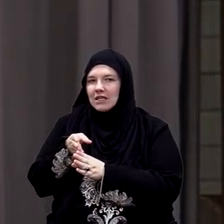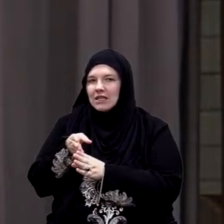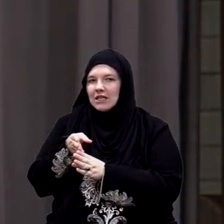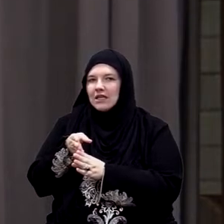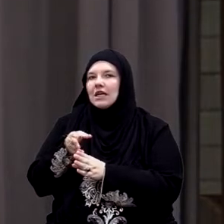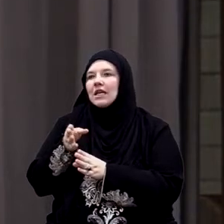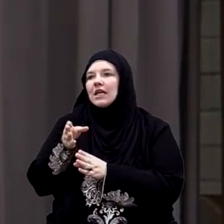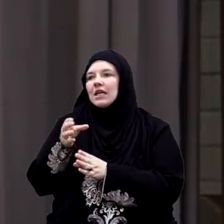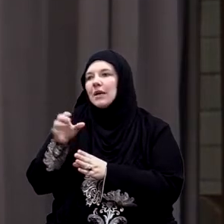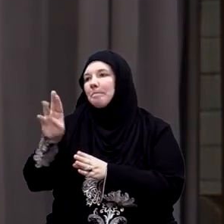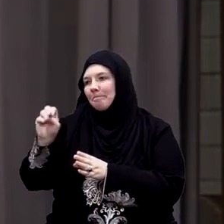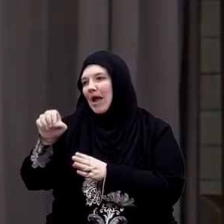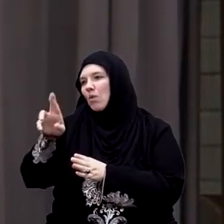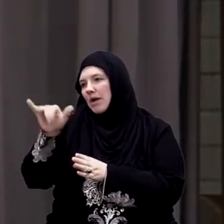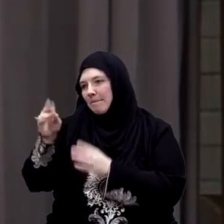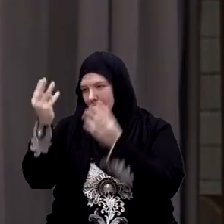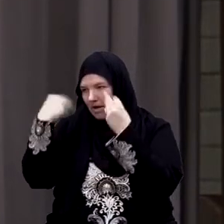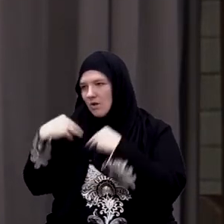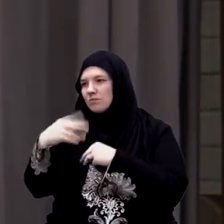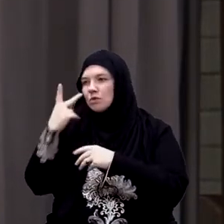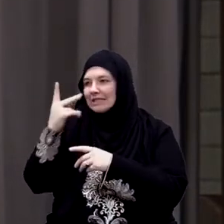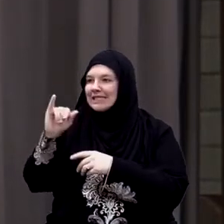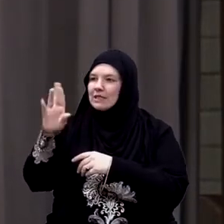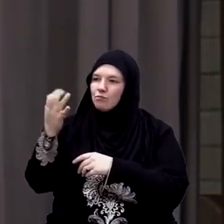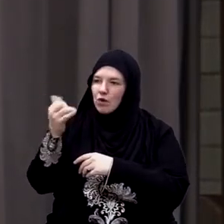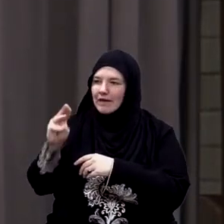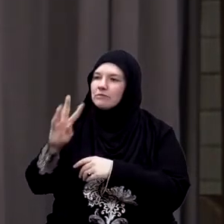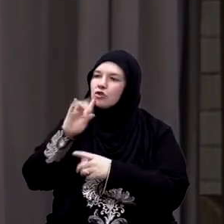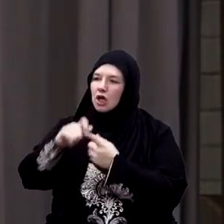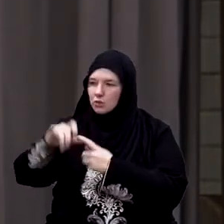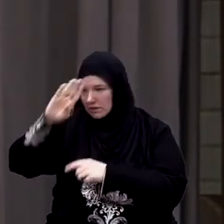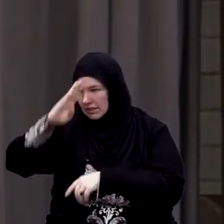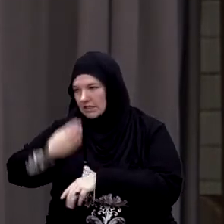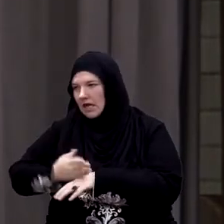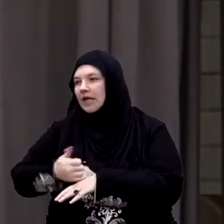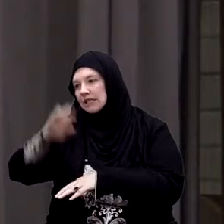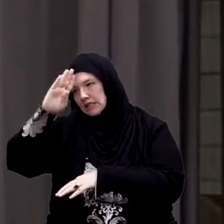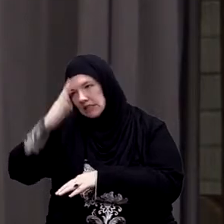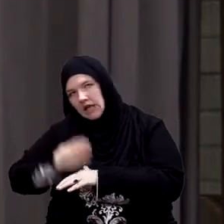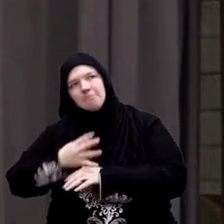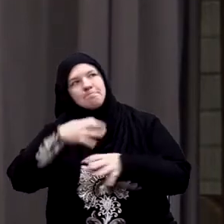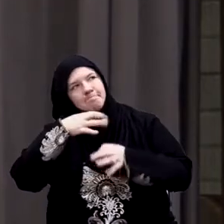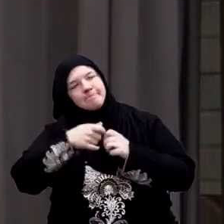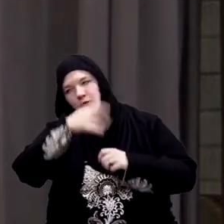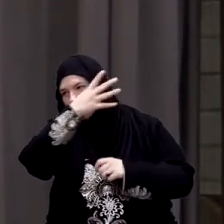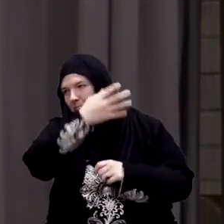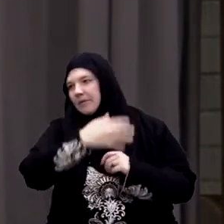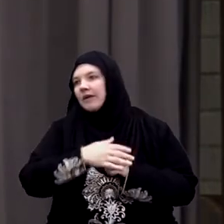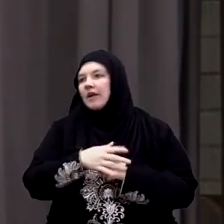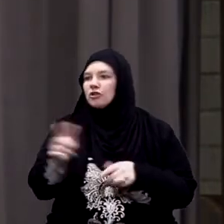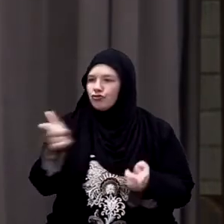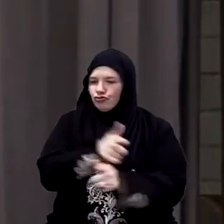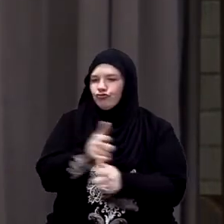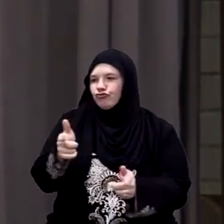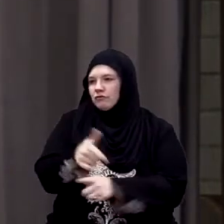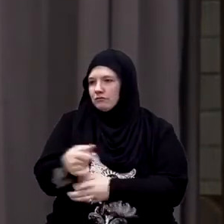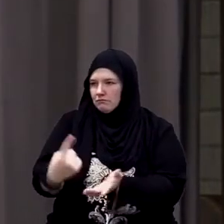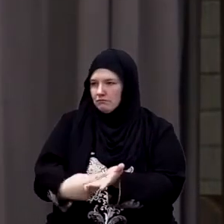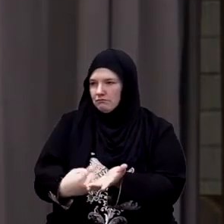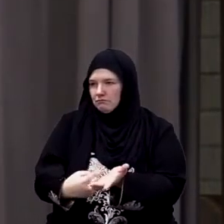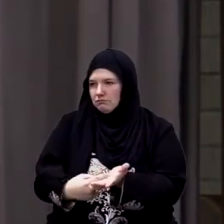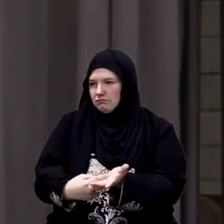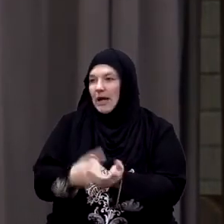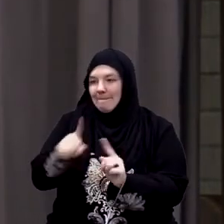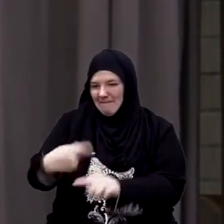also in Surah Maryam, you see Ibrahim talking to his son and his son talking to him and exchanging discussion